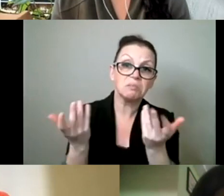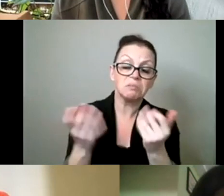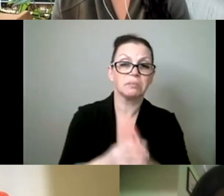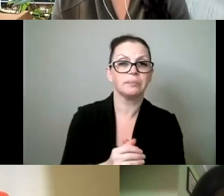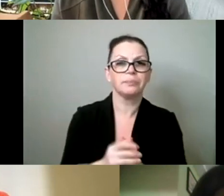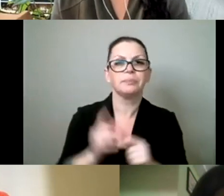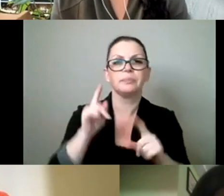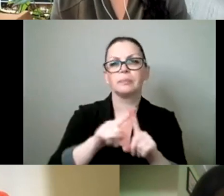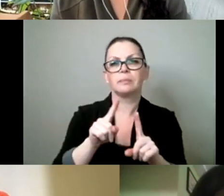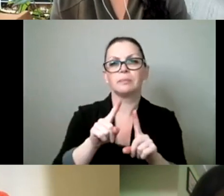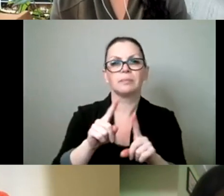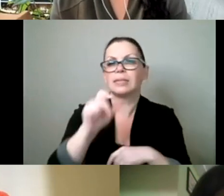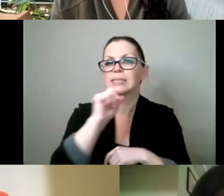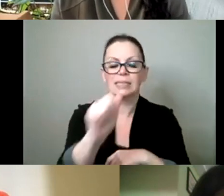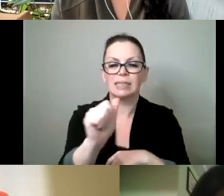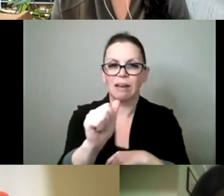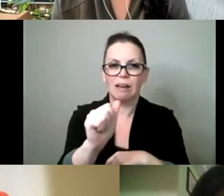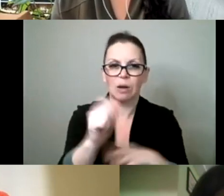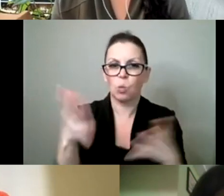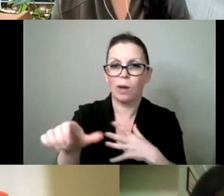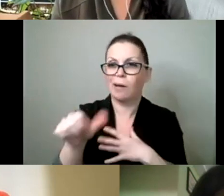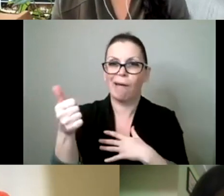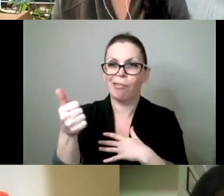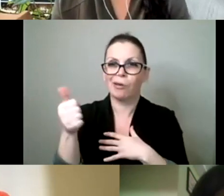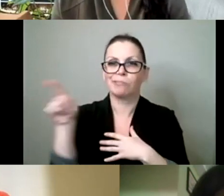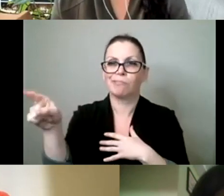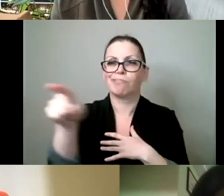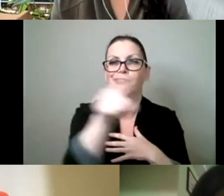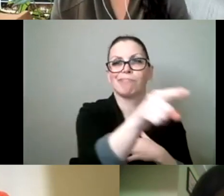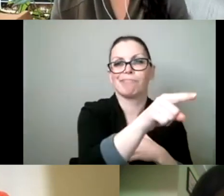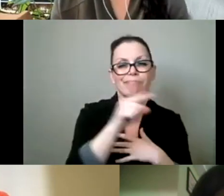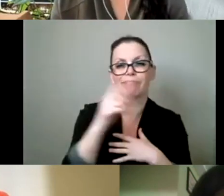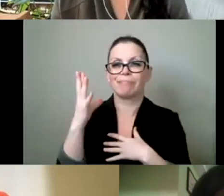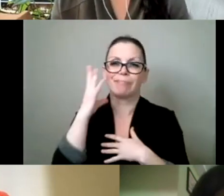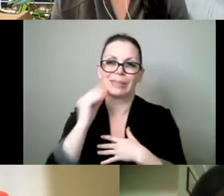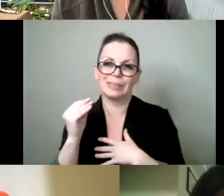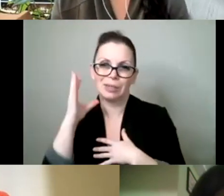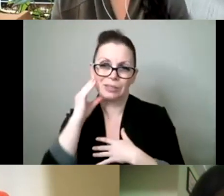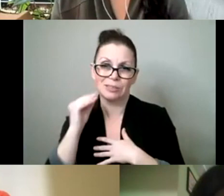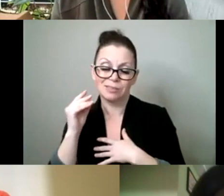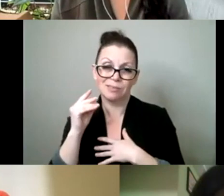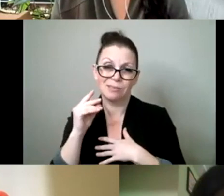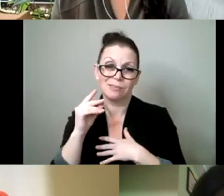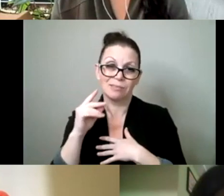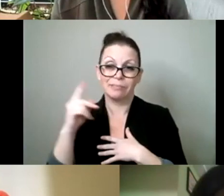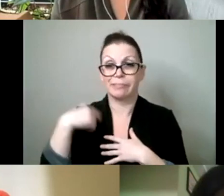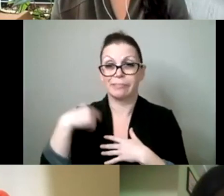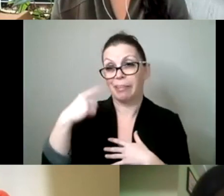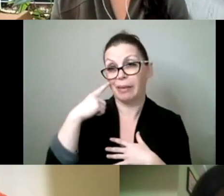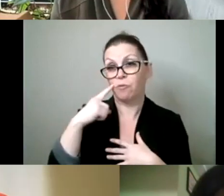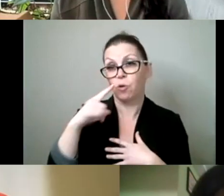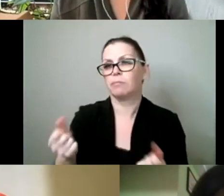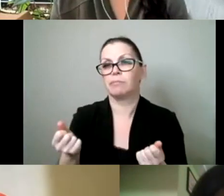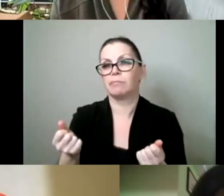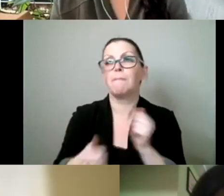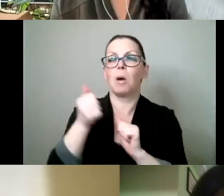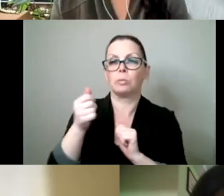but it's not what others get to experience, I think, for a lot of people.